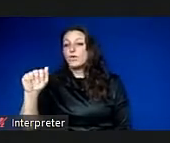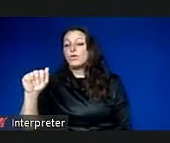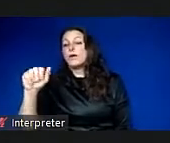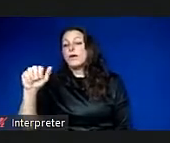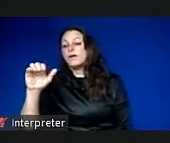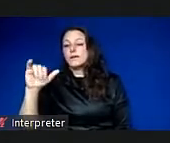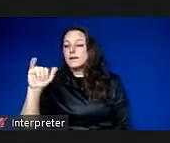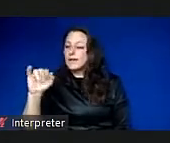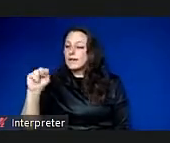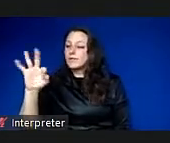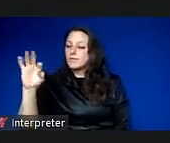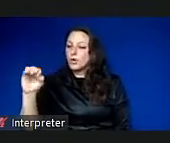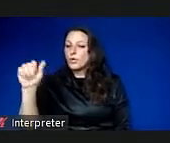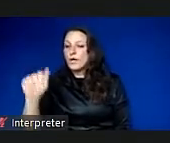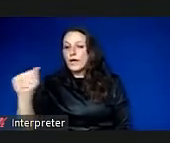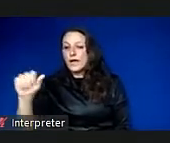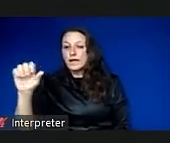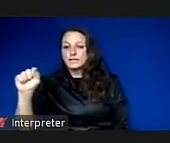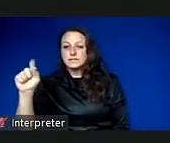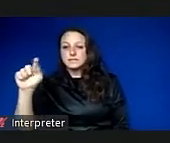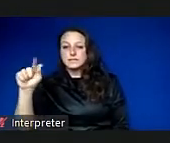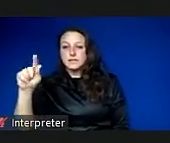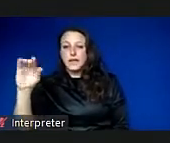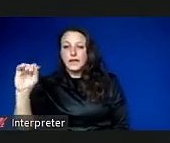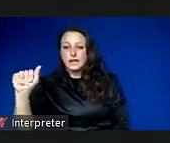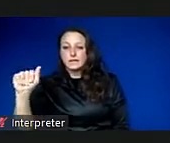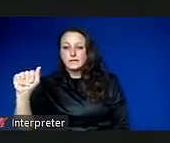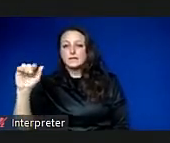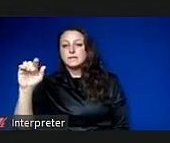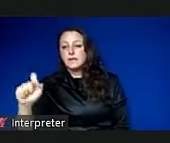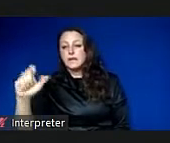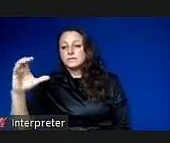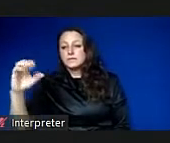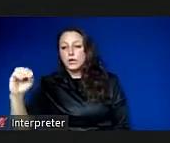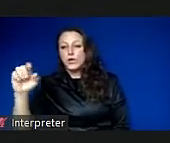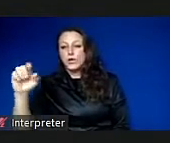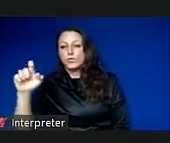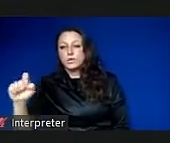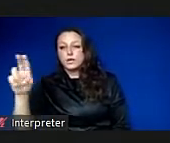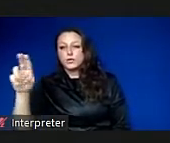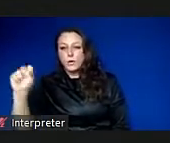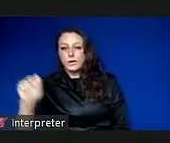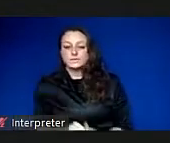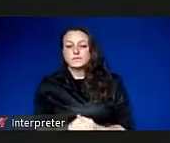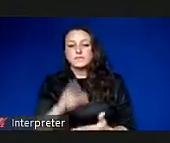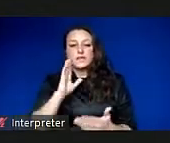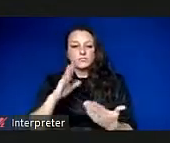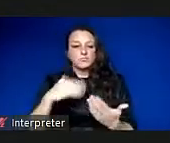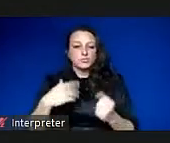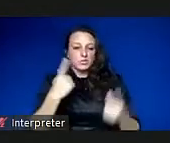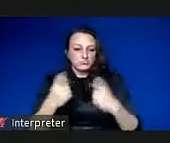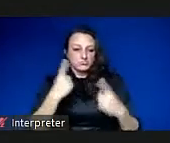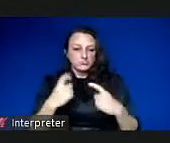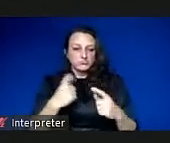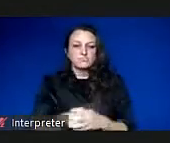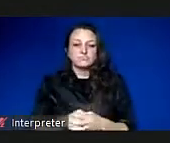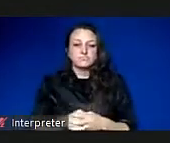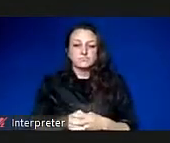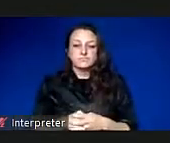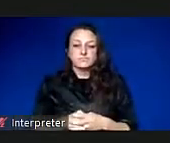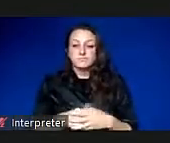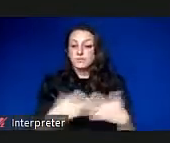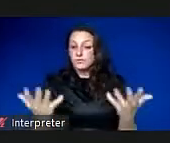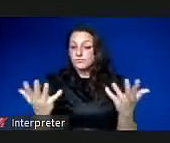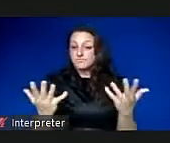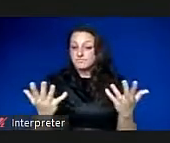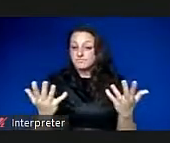media_info@state.co.us. And we'll use the raise hand function to get you in line for your questions. And with that,